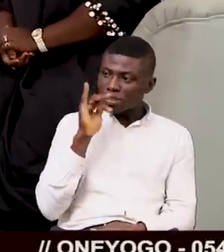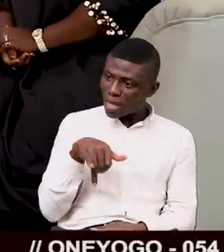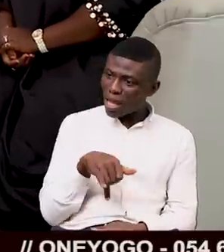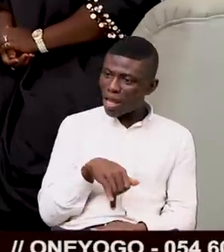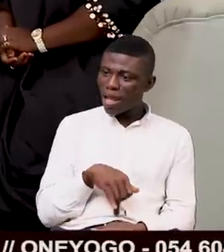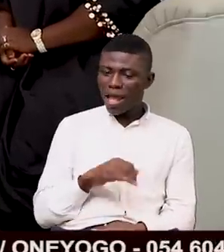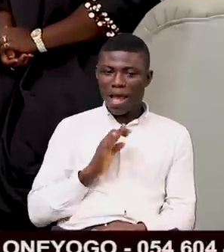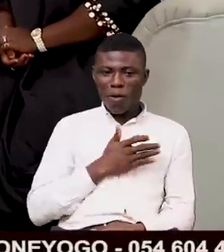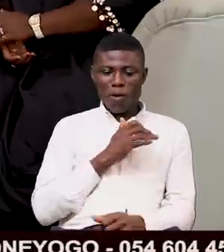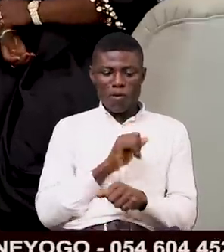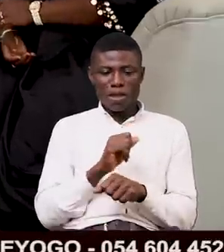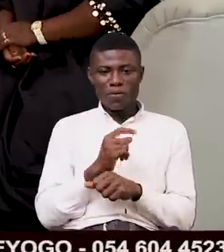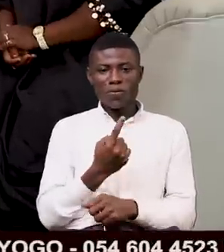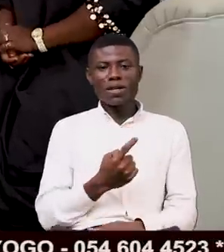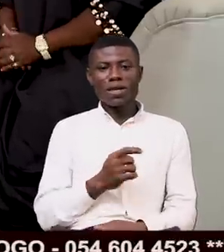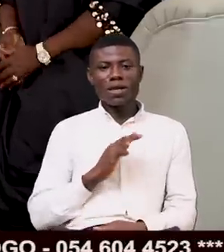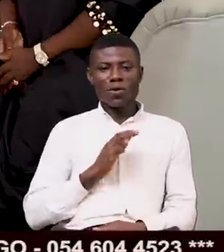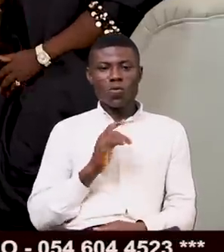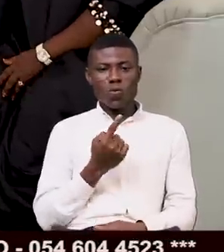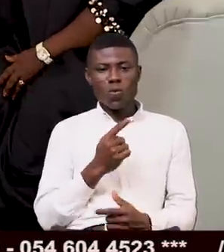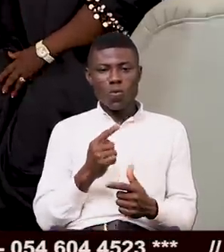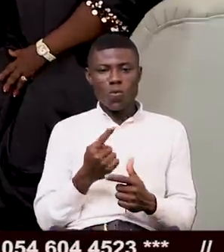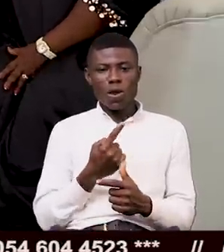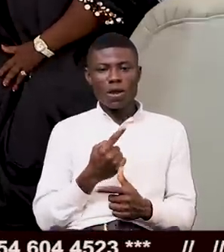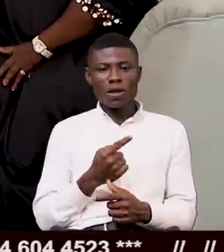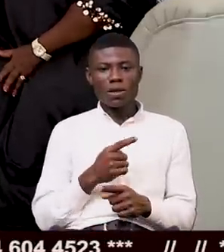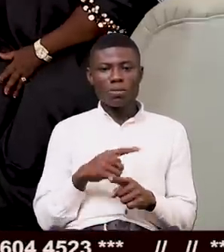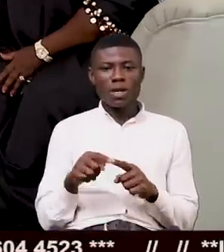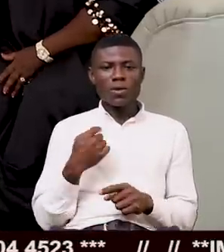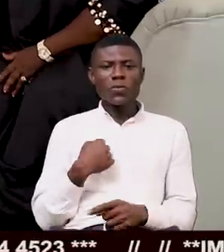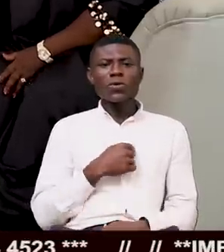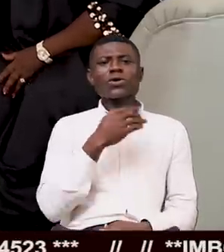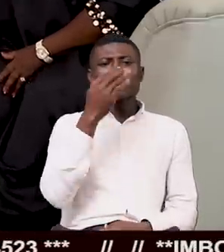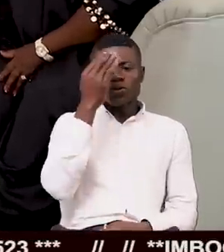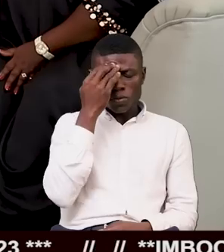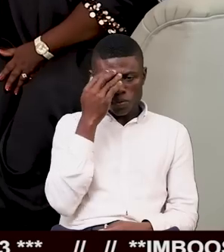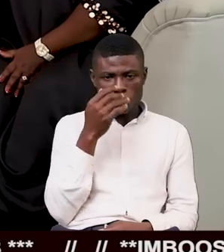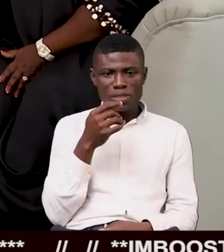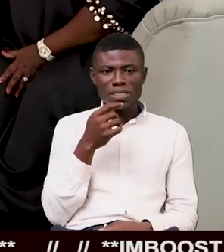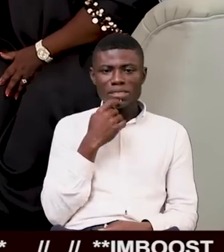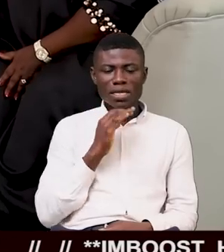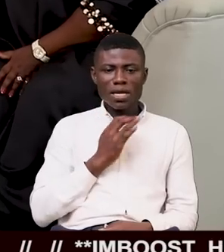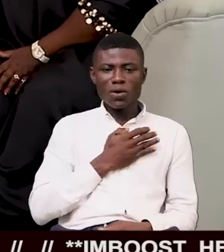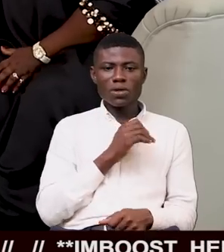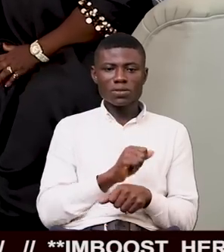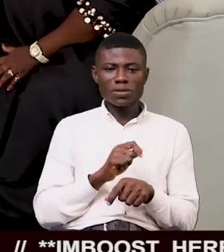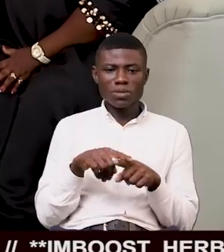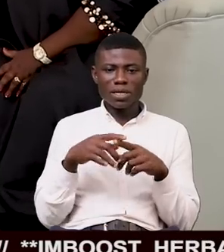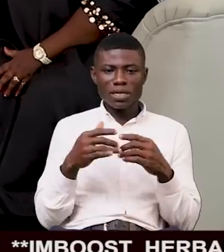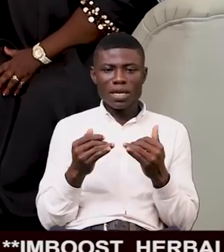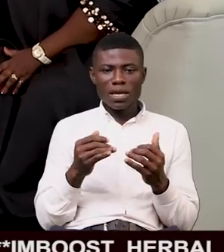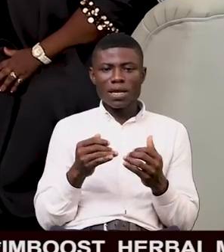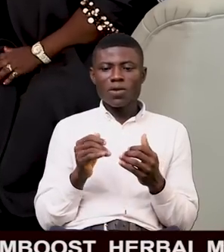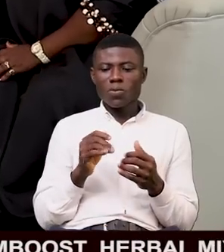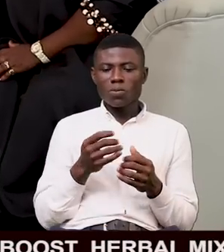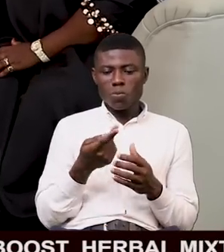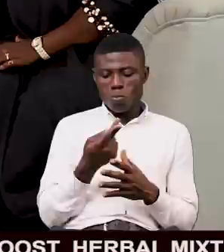okay yes munyuma ne ba ko no Enoch ne nim sai wadwuma na ya sai munyuma ne ba ko no na sai ye nyina ye